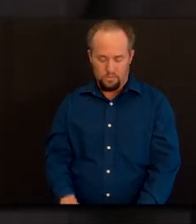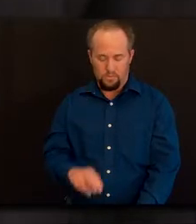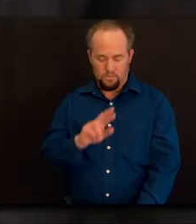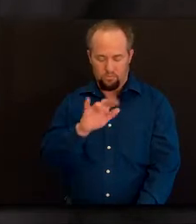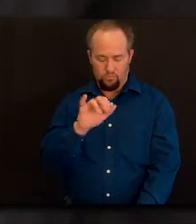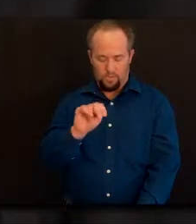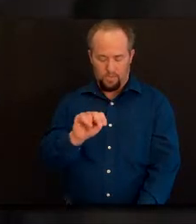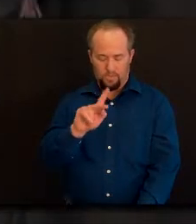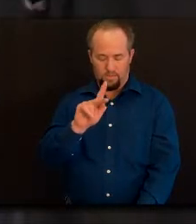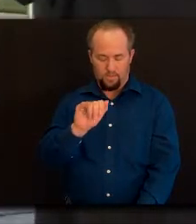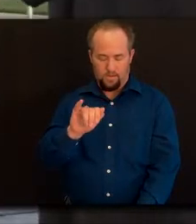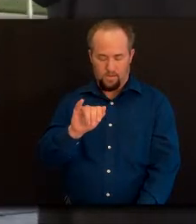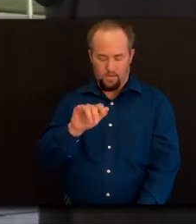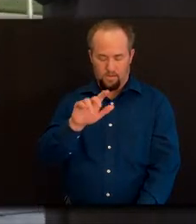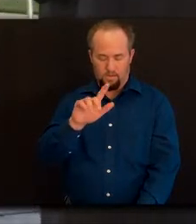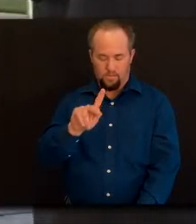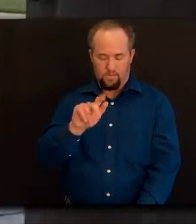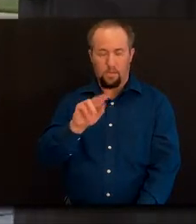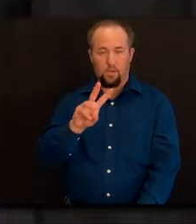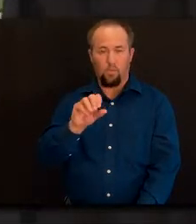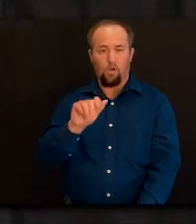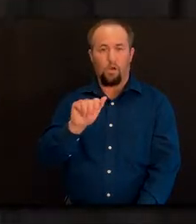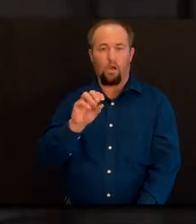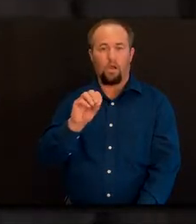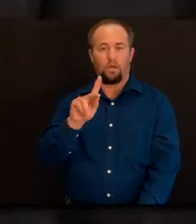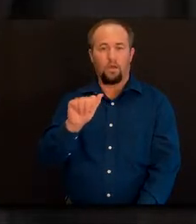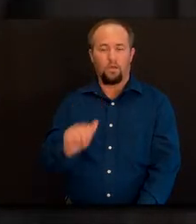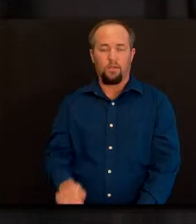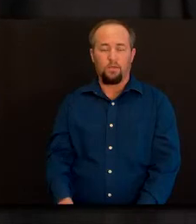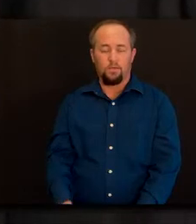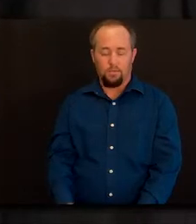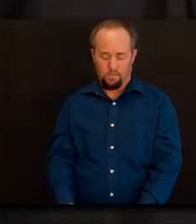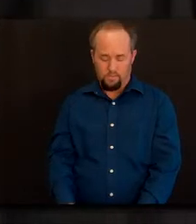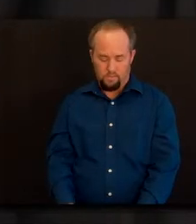Ryan Kai Kawakia.